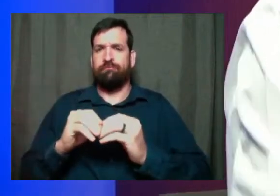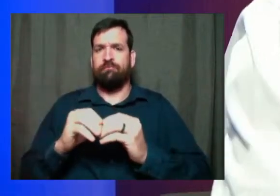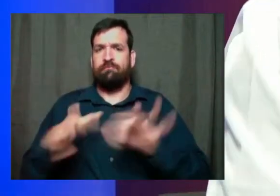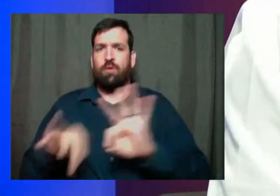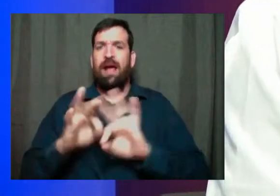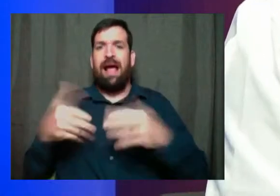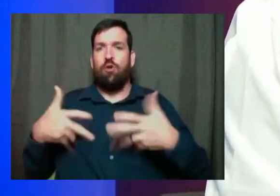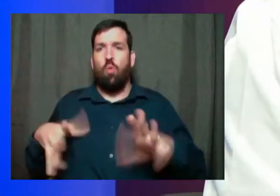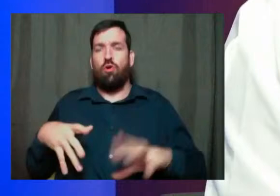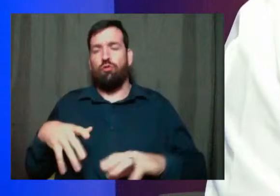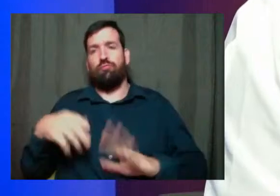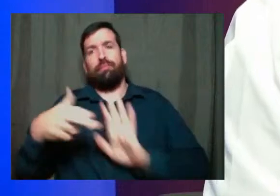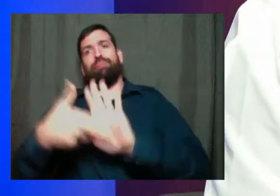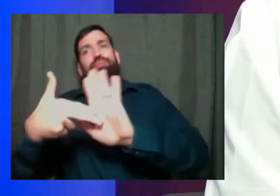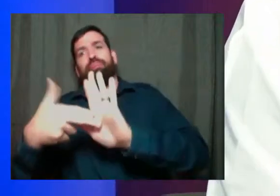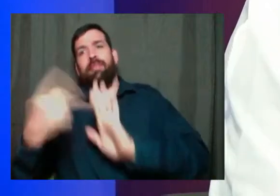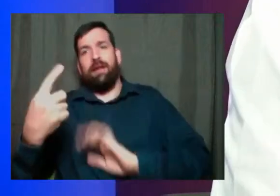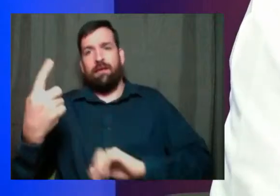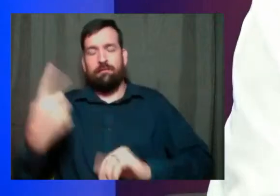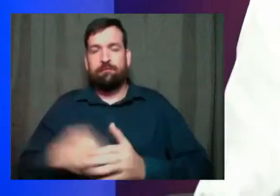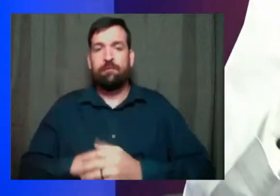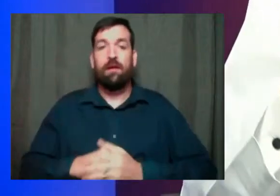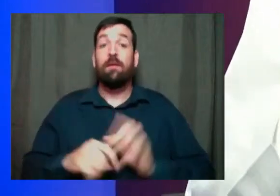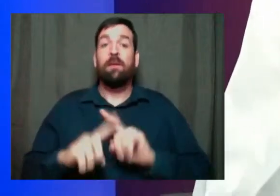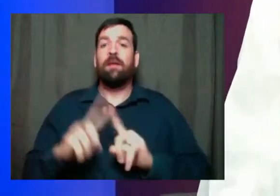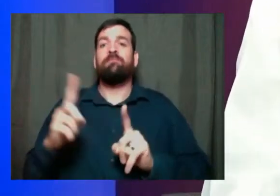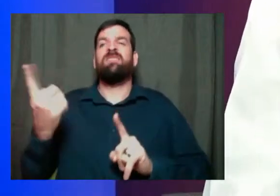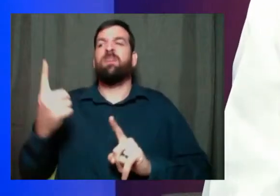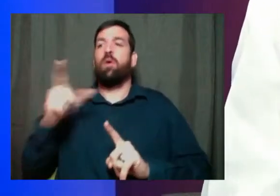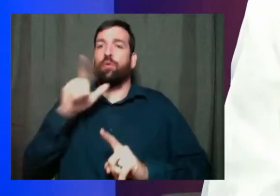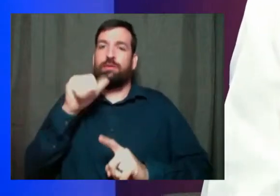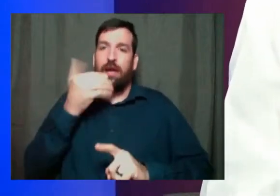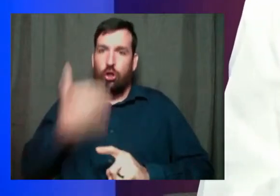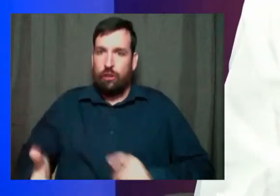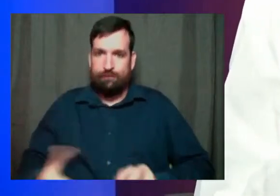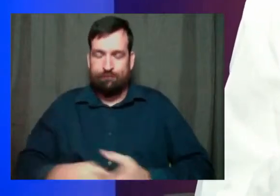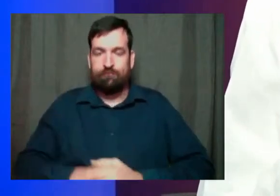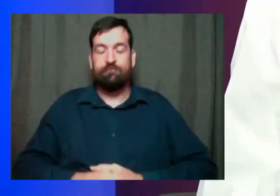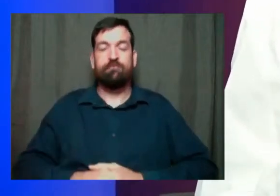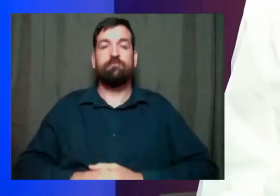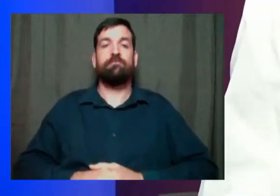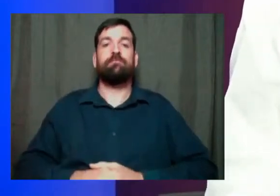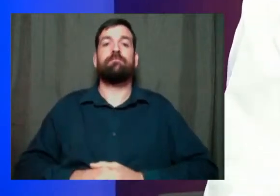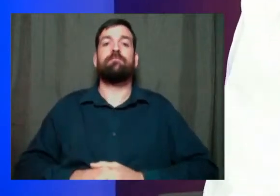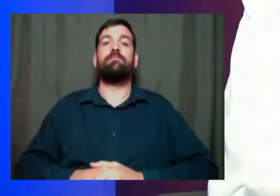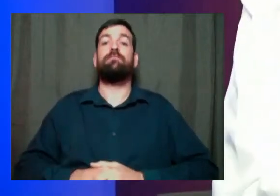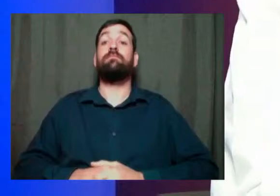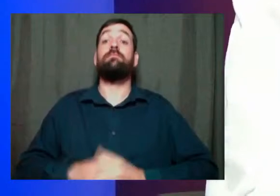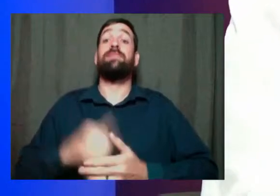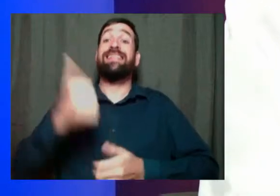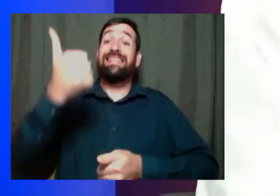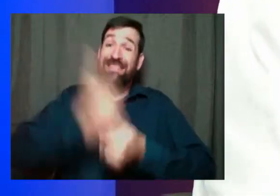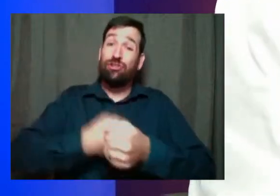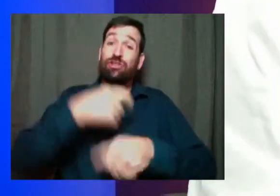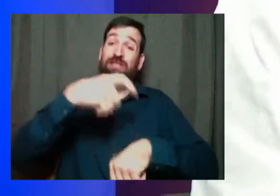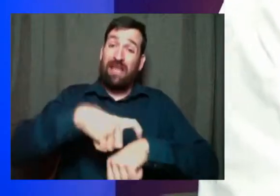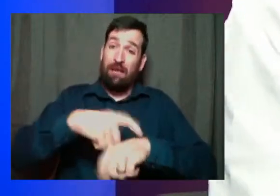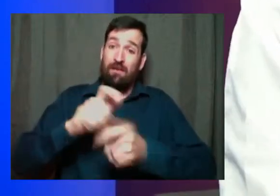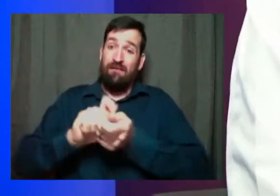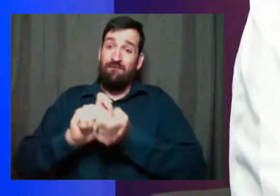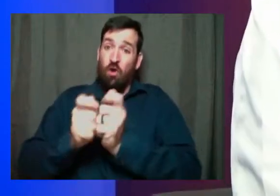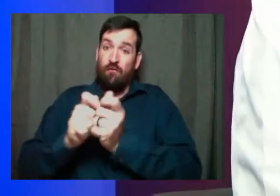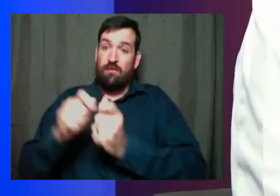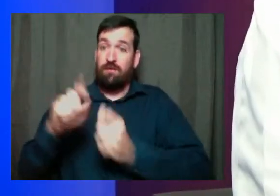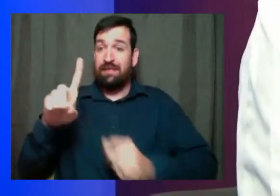anybody. So let's just say, some guy who's not very good. Okay. So just think of each time the virus evolves, the Delta variant, for example, it